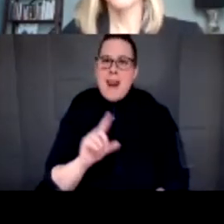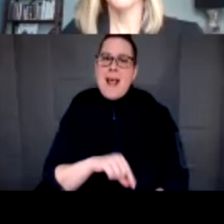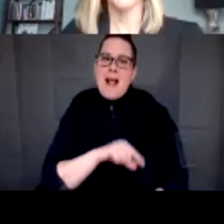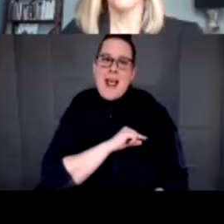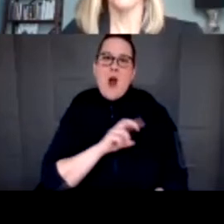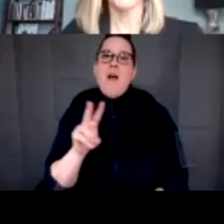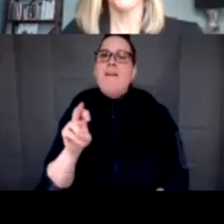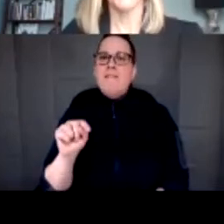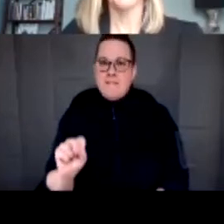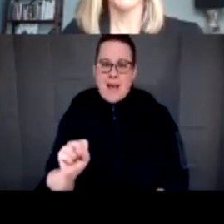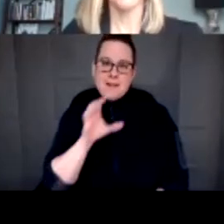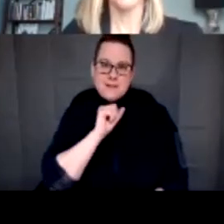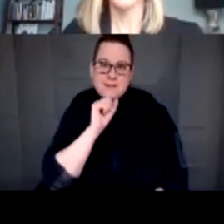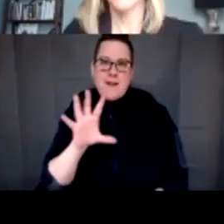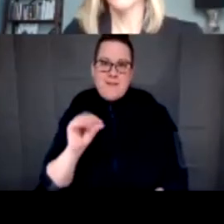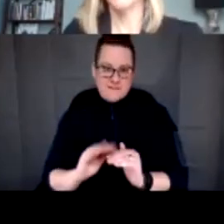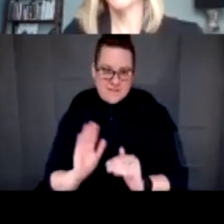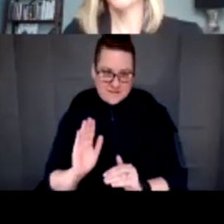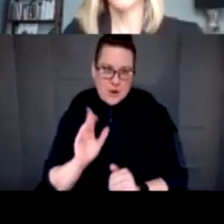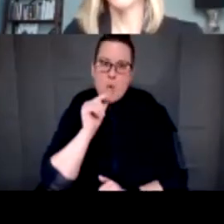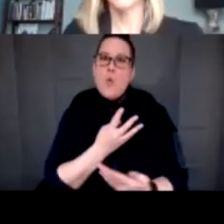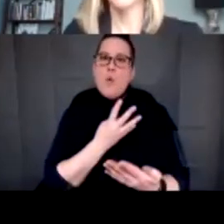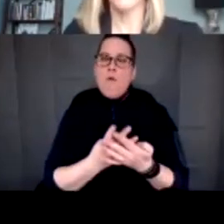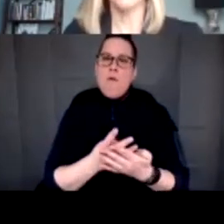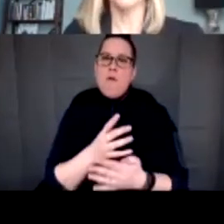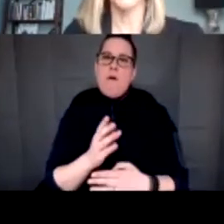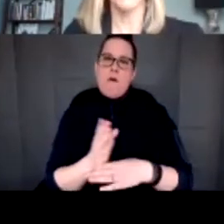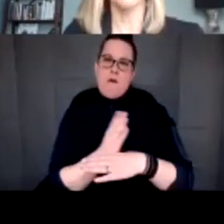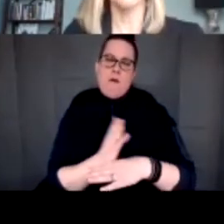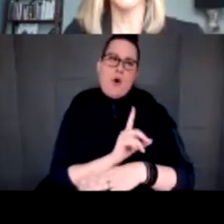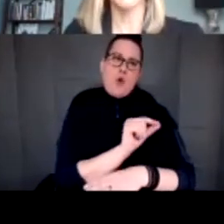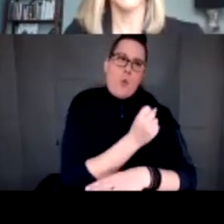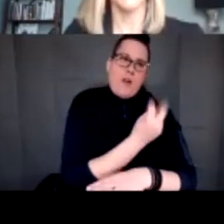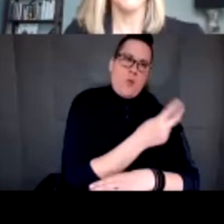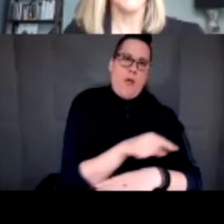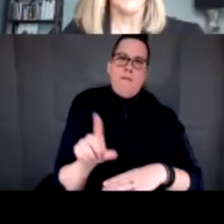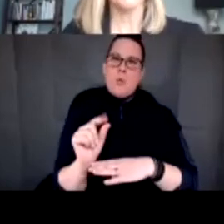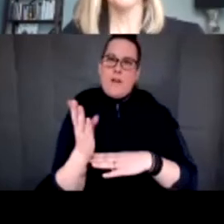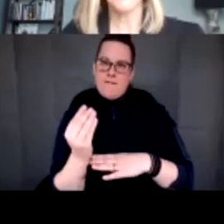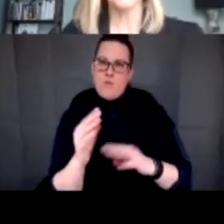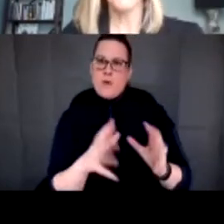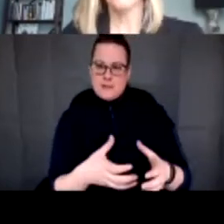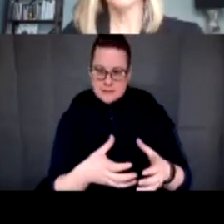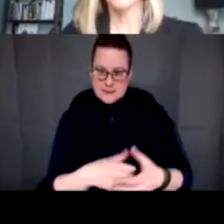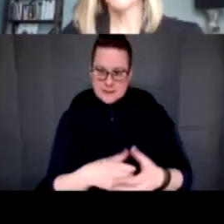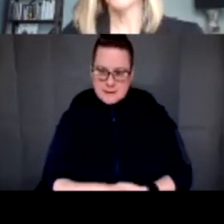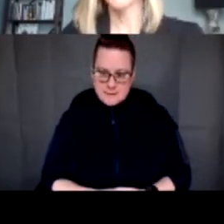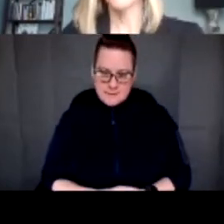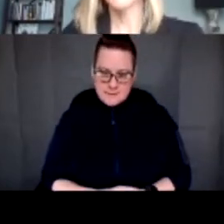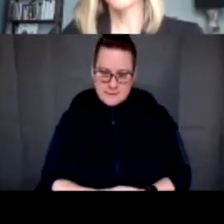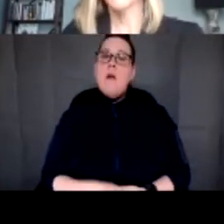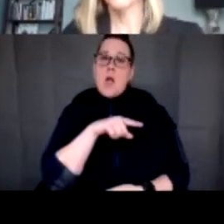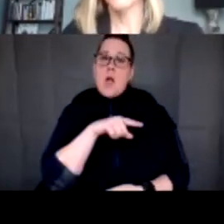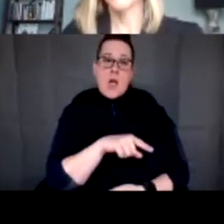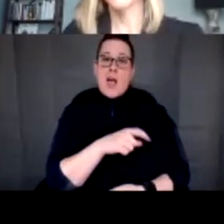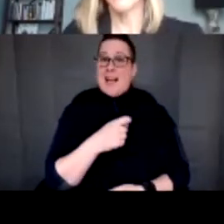age 50 and older and had been incarcerated between 2012 and 2014. And we followed them from their most